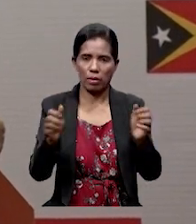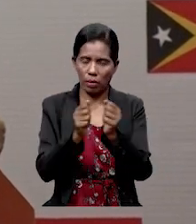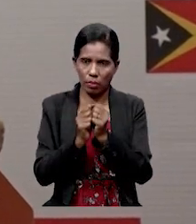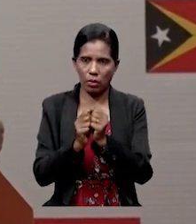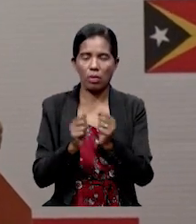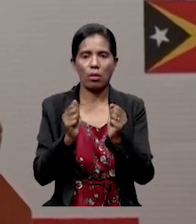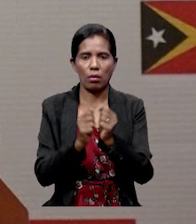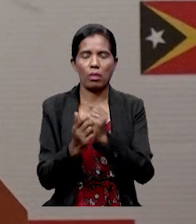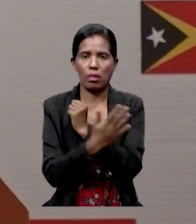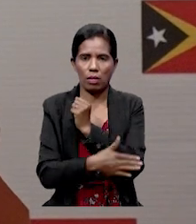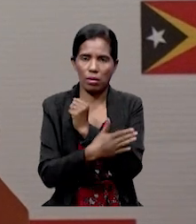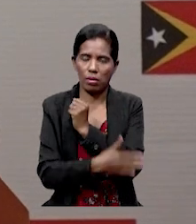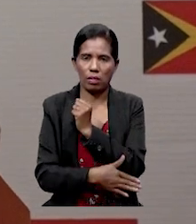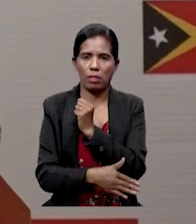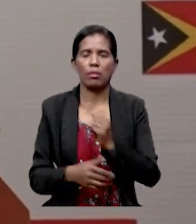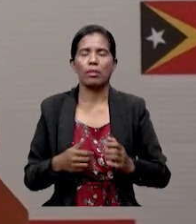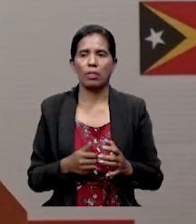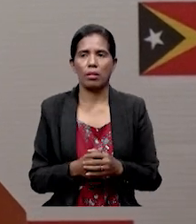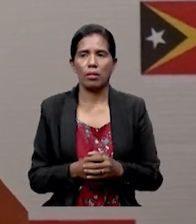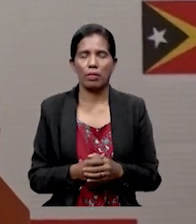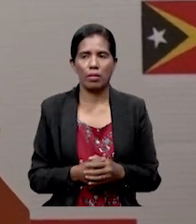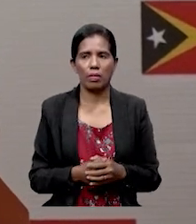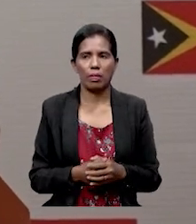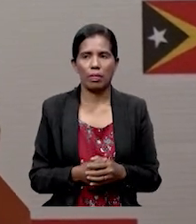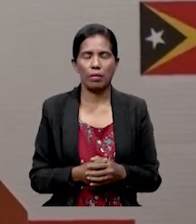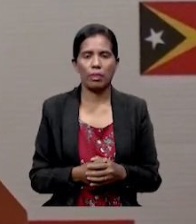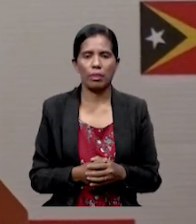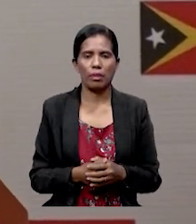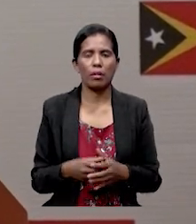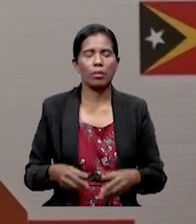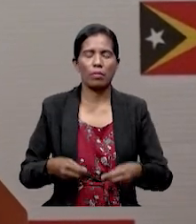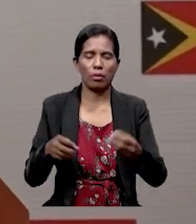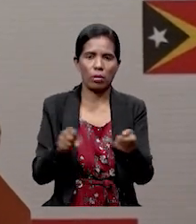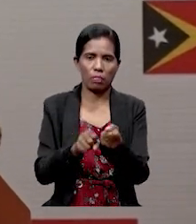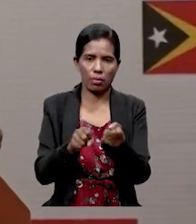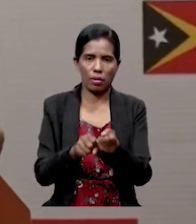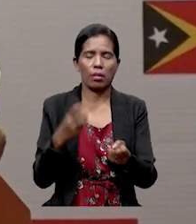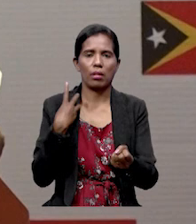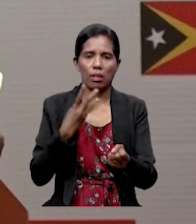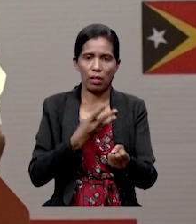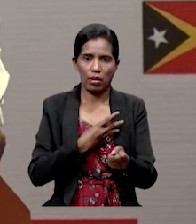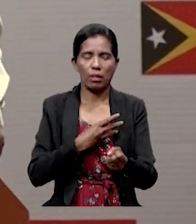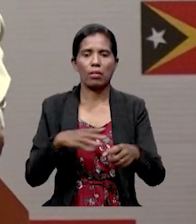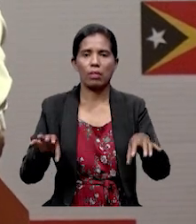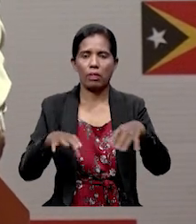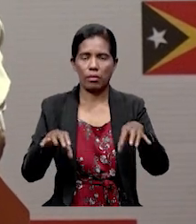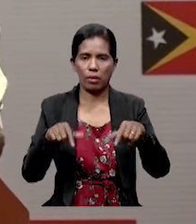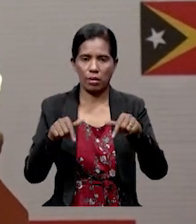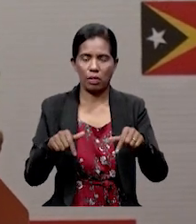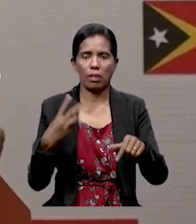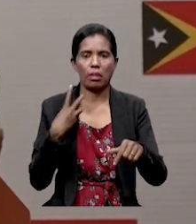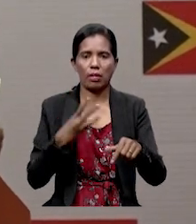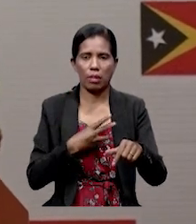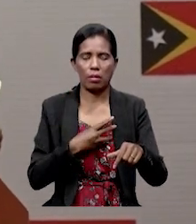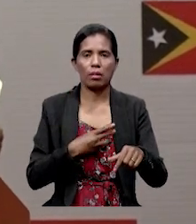was one of the most dynamic with 7-8% growth in Europe. And we look forward